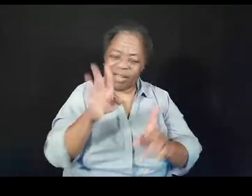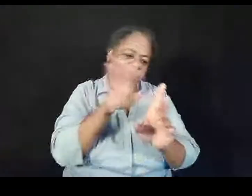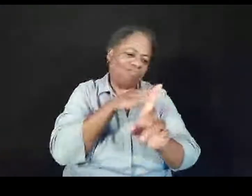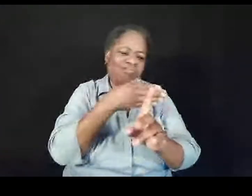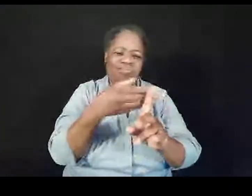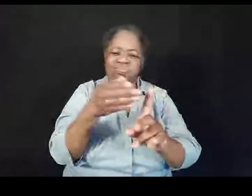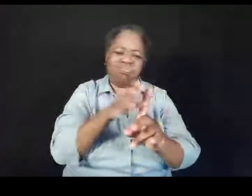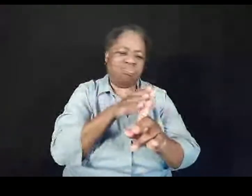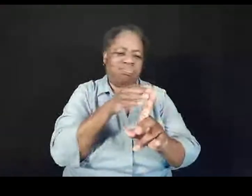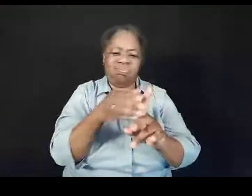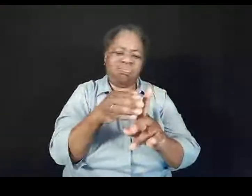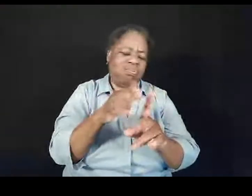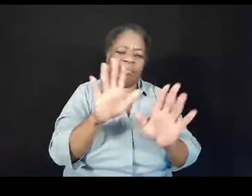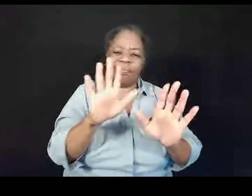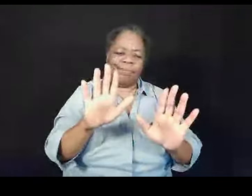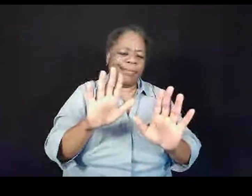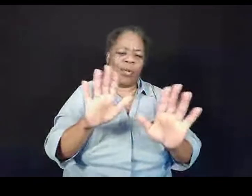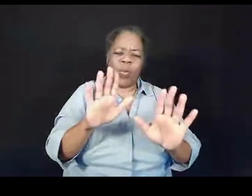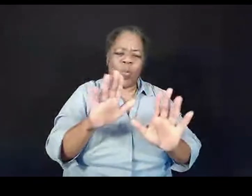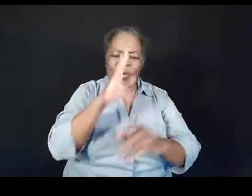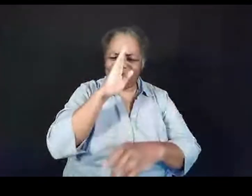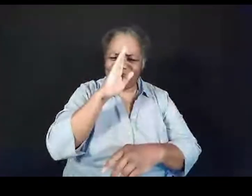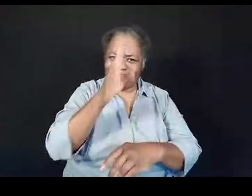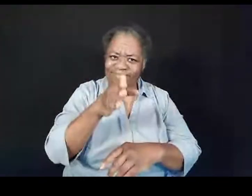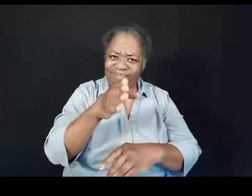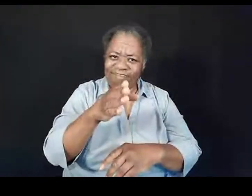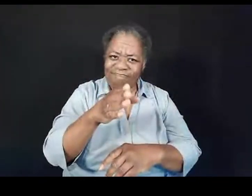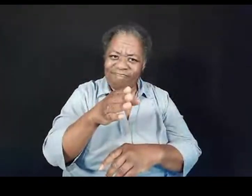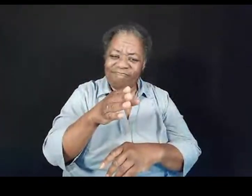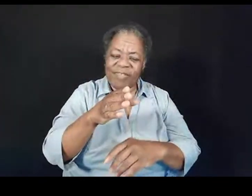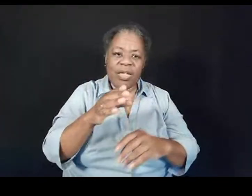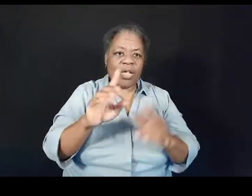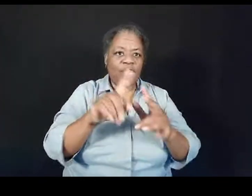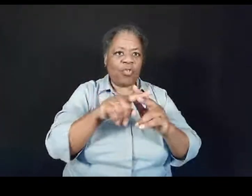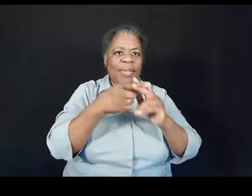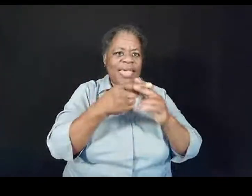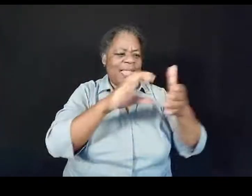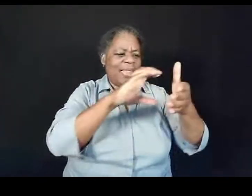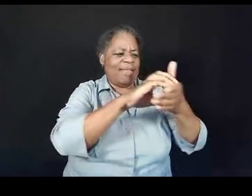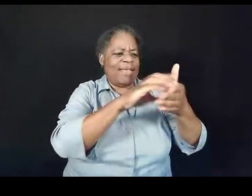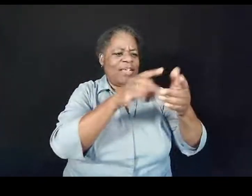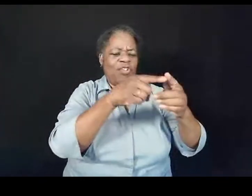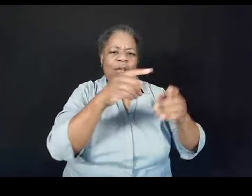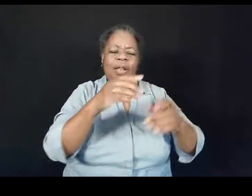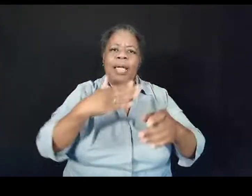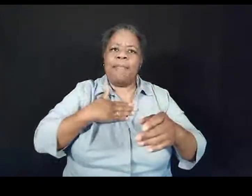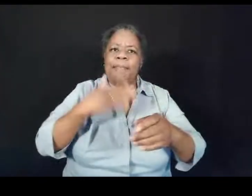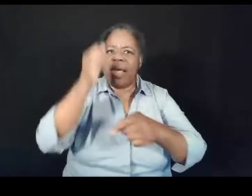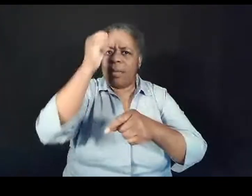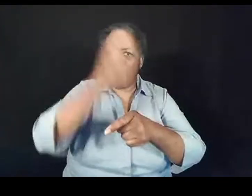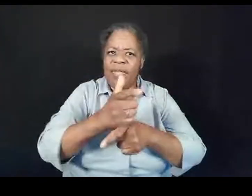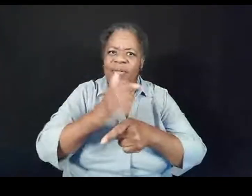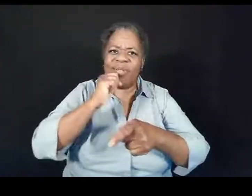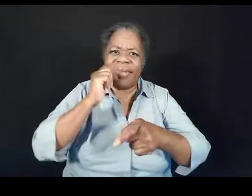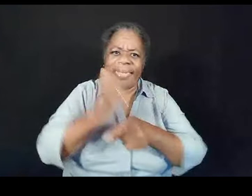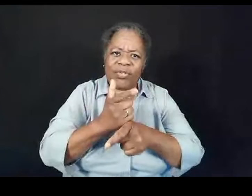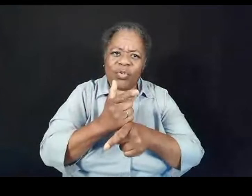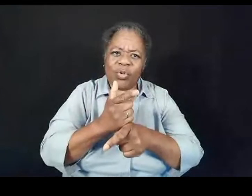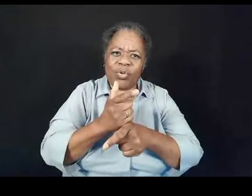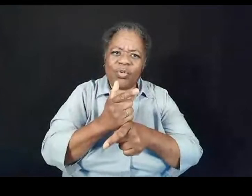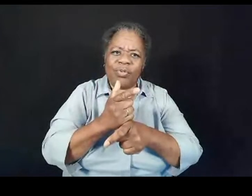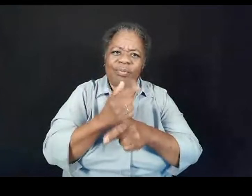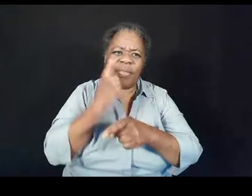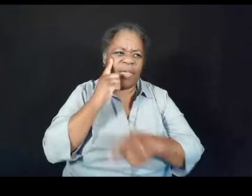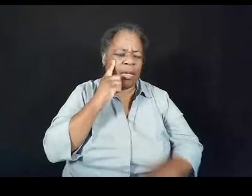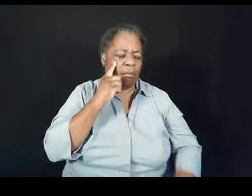or small talk. So when he begins this section with the words, "my brothers and sisters," it kind of catches